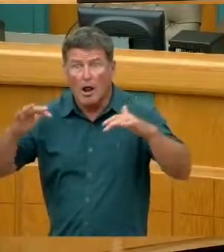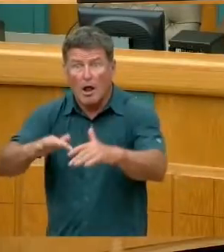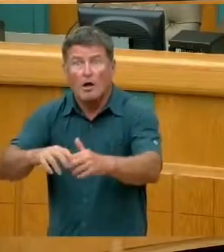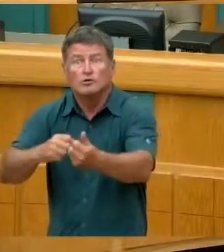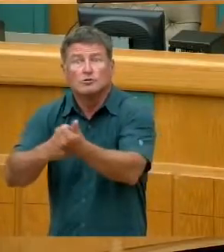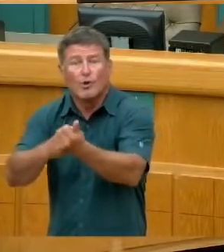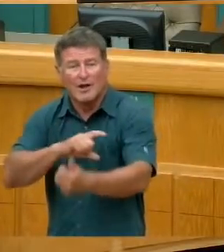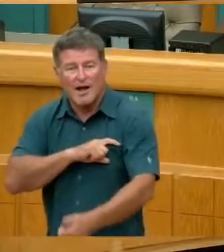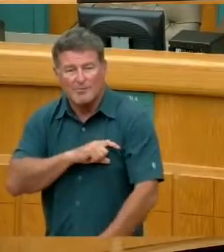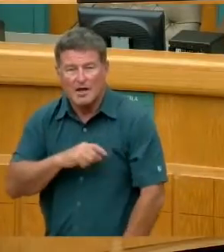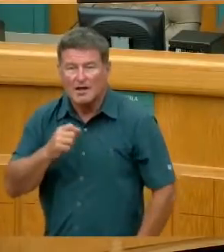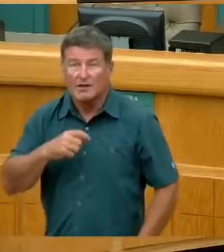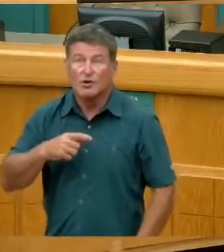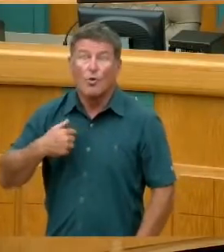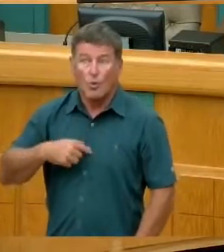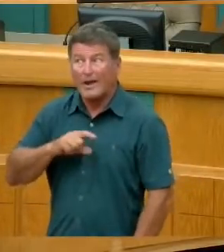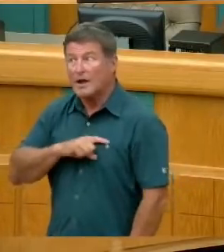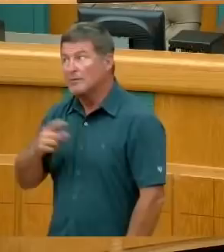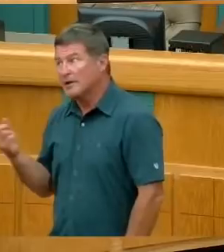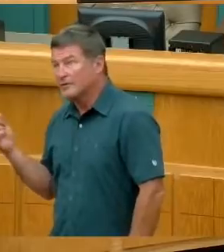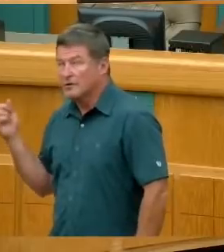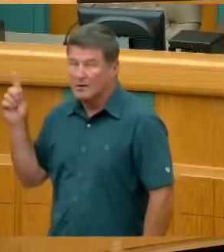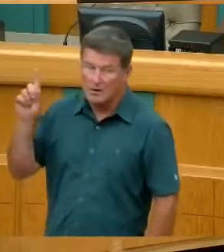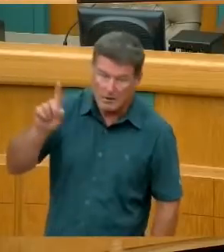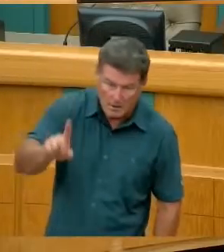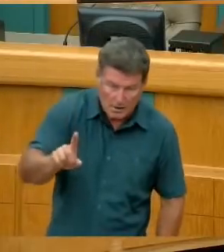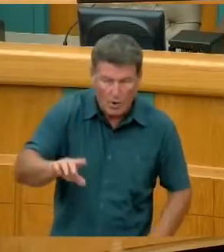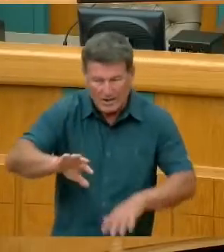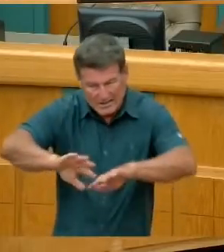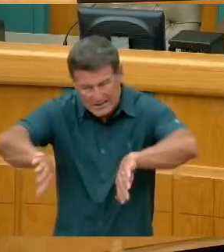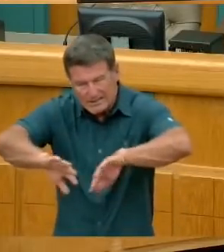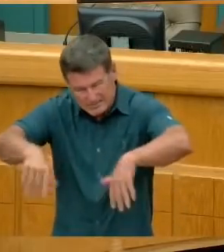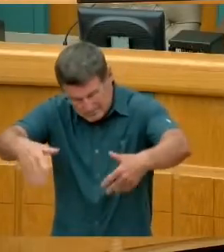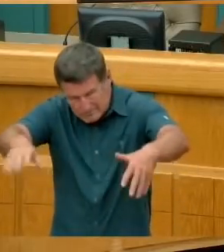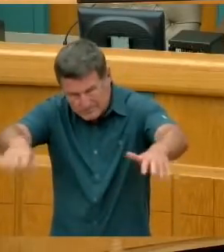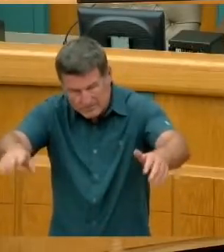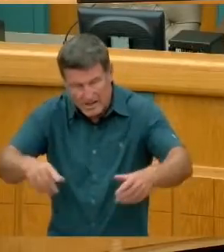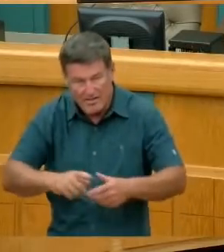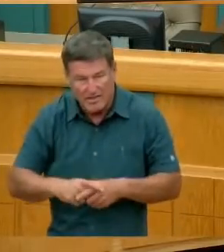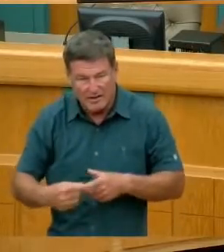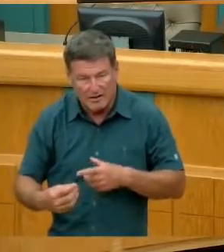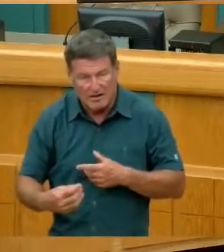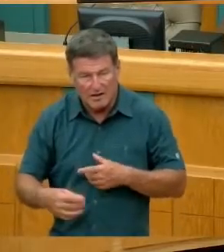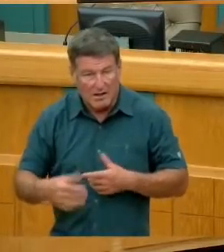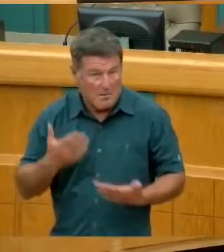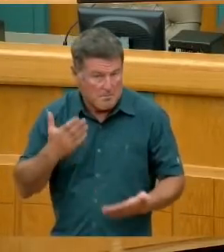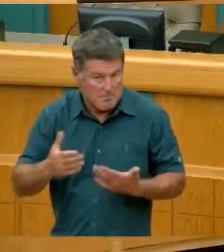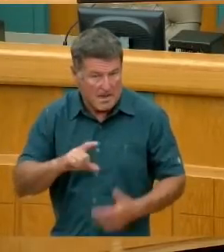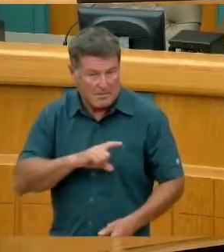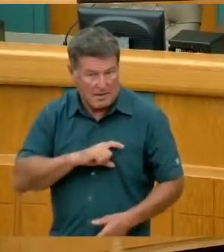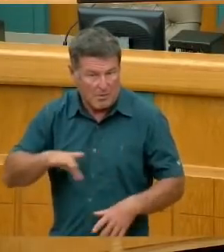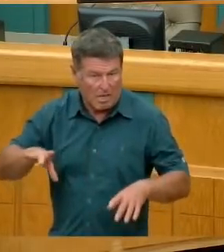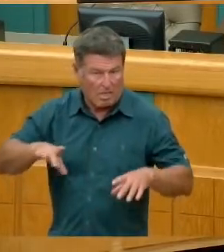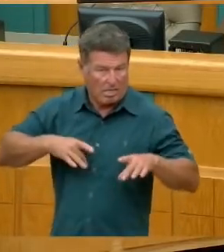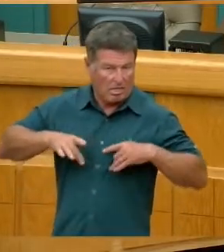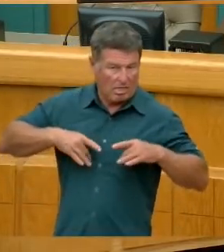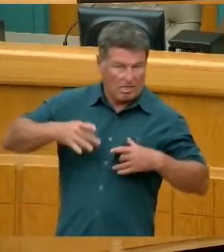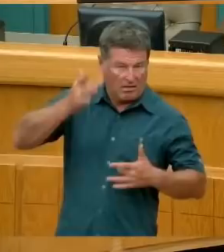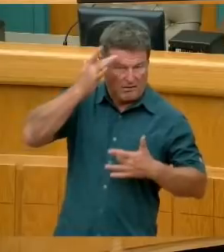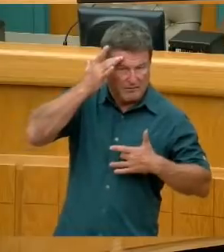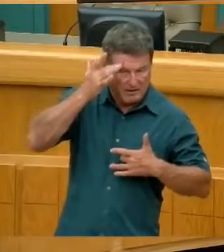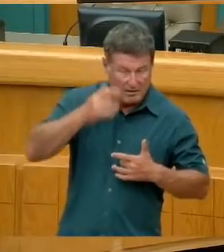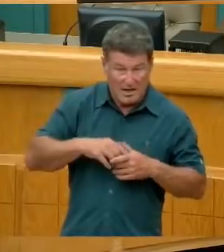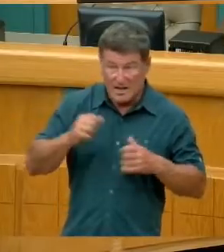position where we have to go and make personal contact with folks and expose our officers to COVID, and where you're bringing people together